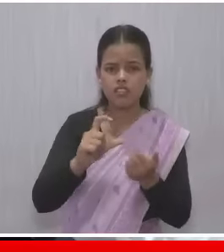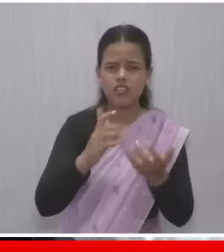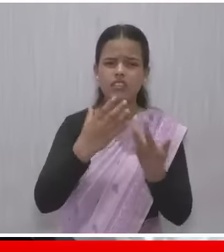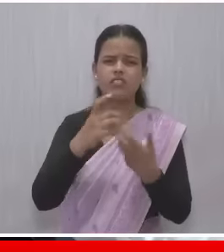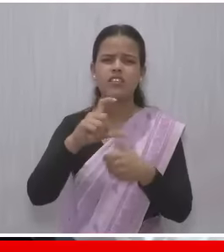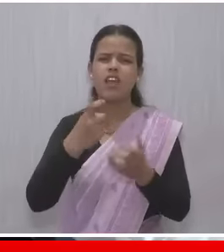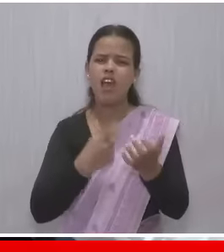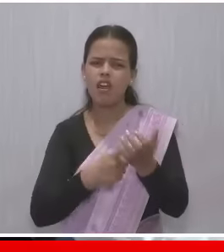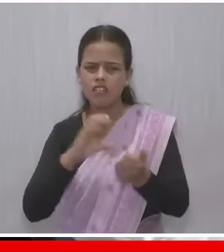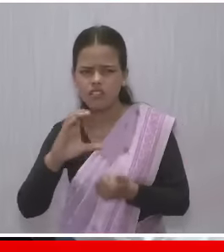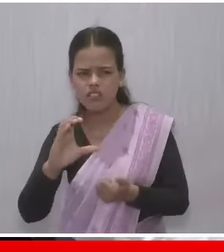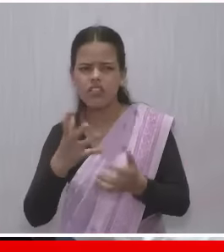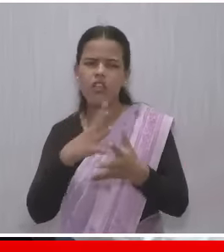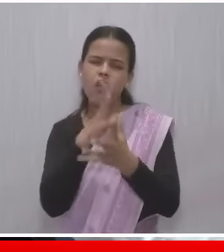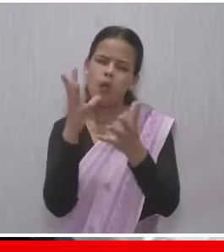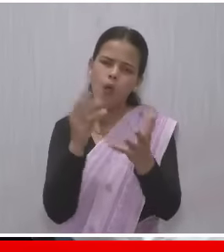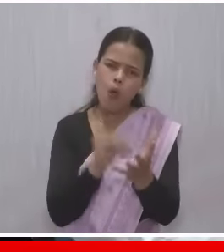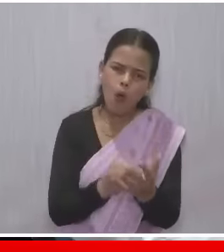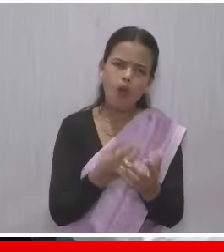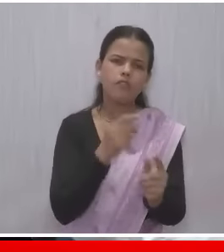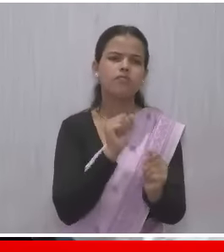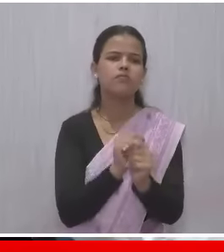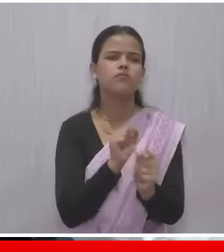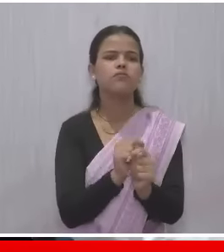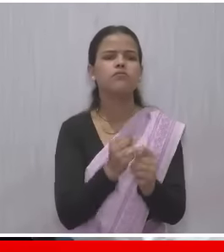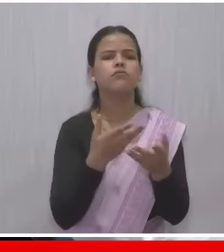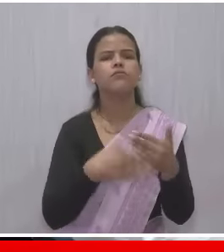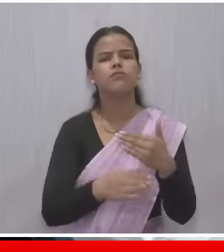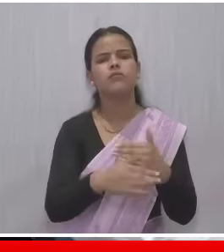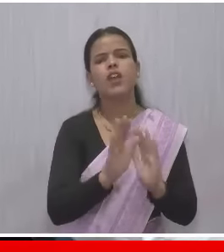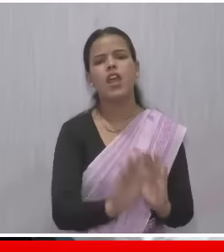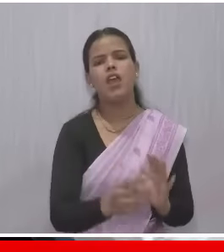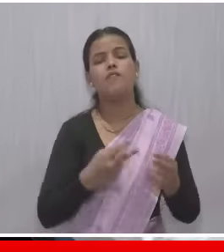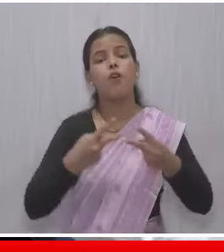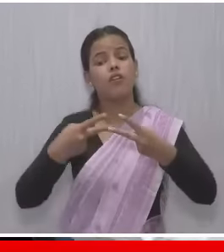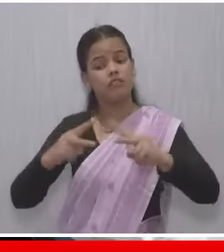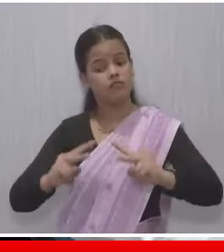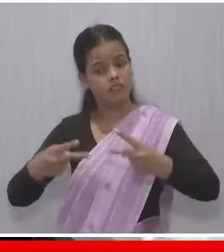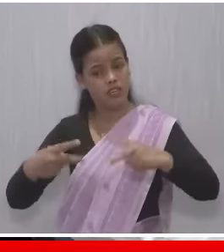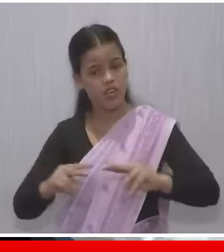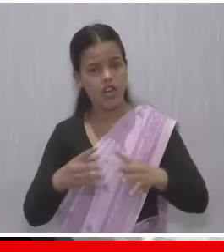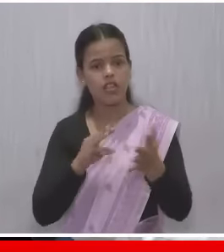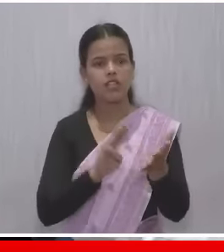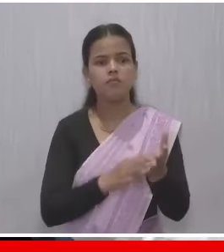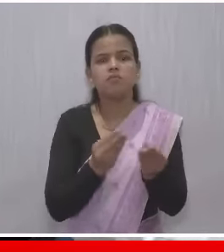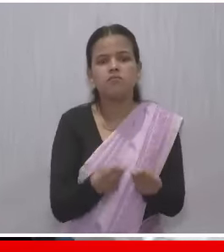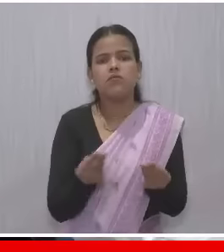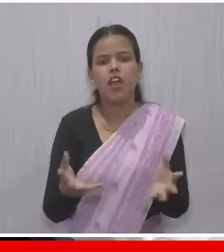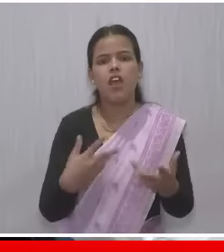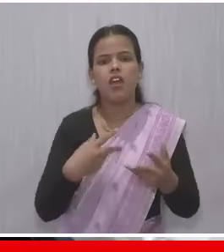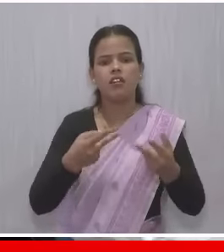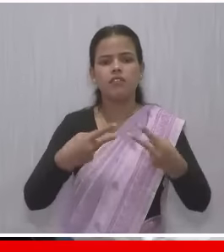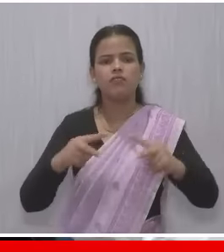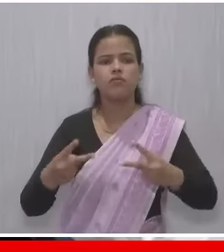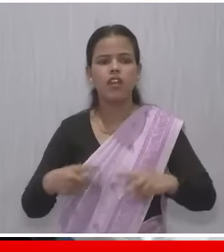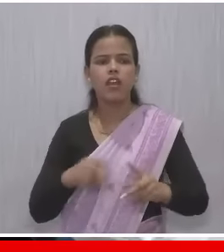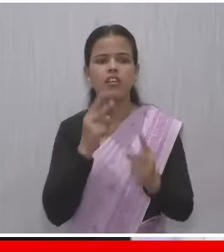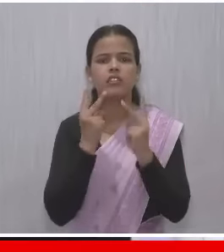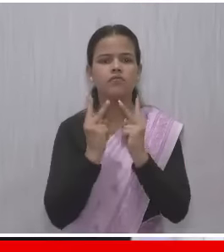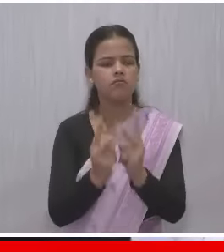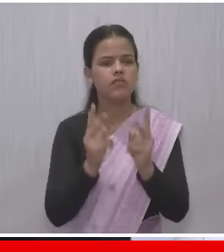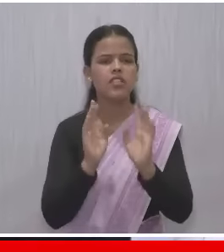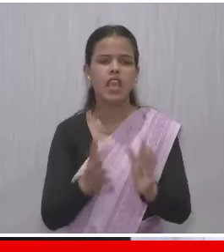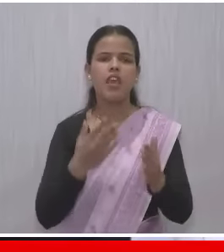look forward to working with them on translation of these materials. We also look forward working with them